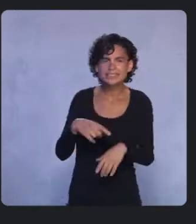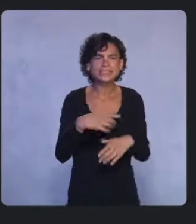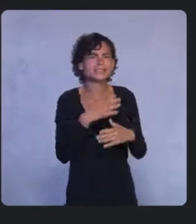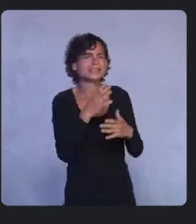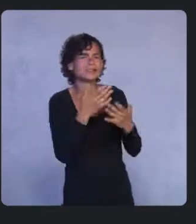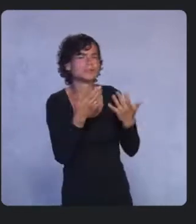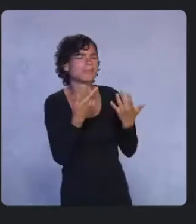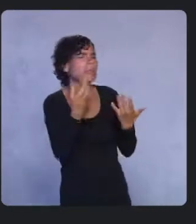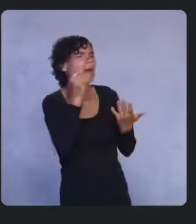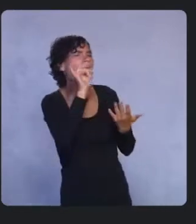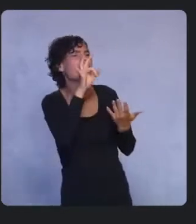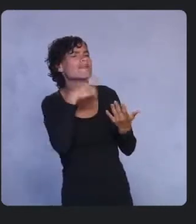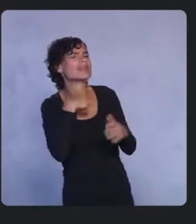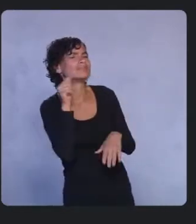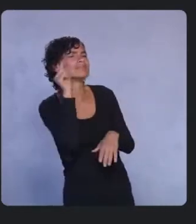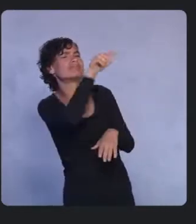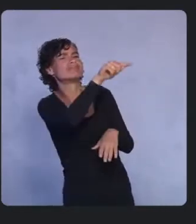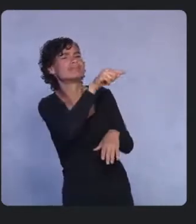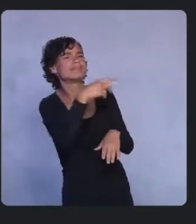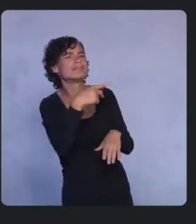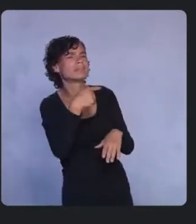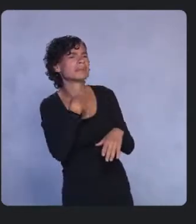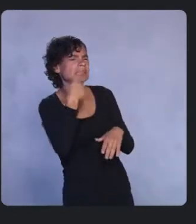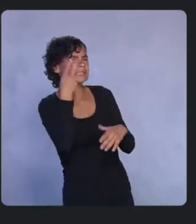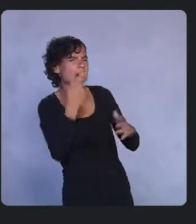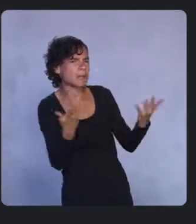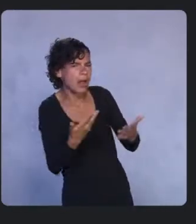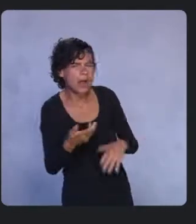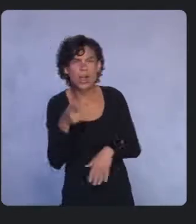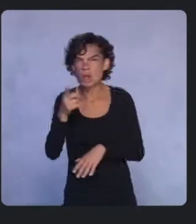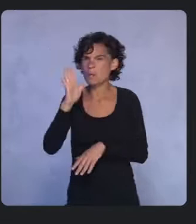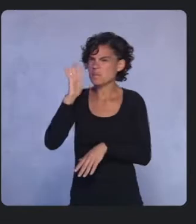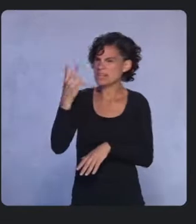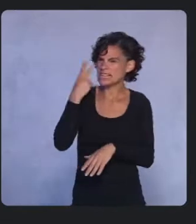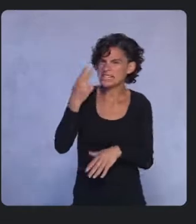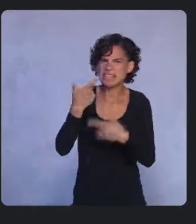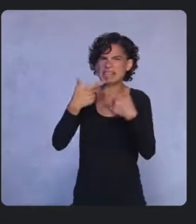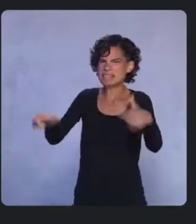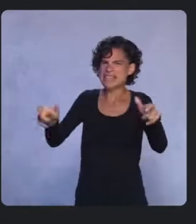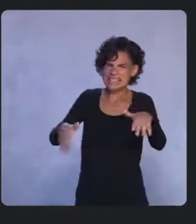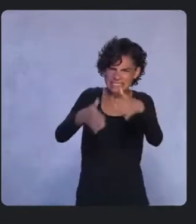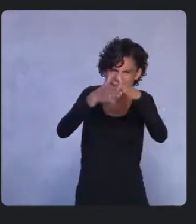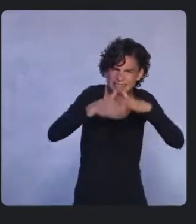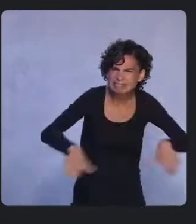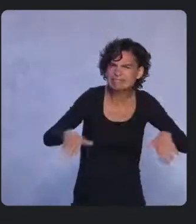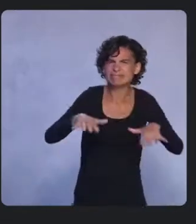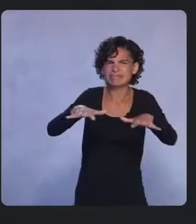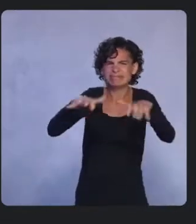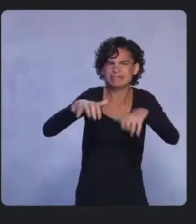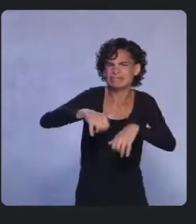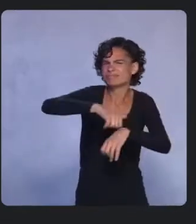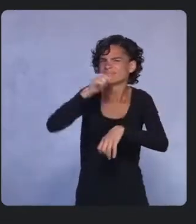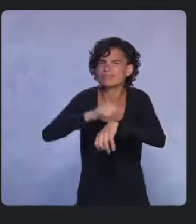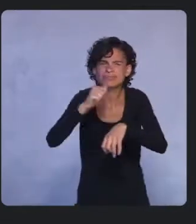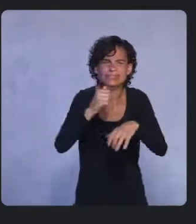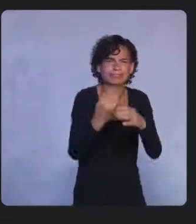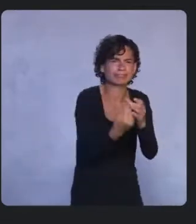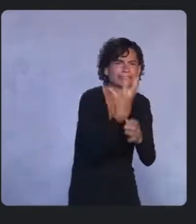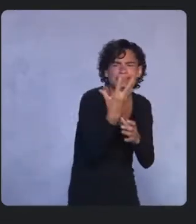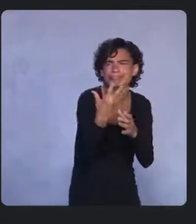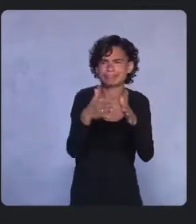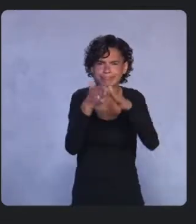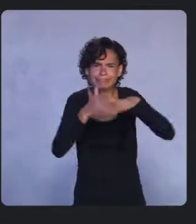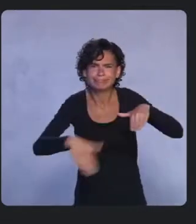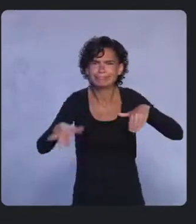visited. You would get to see a massive canyon, some frozen icebergs, geysers, and some craters. It